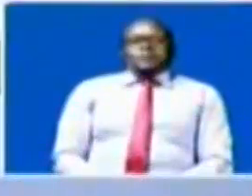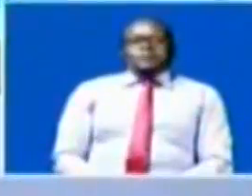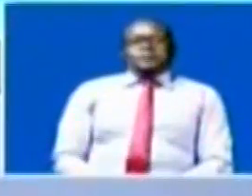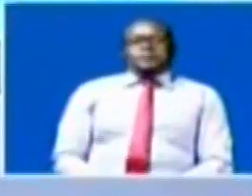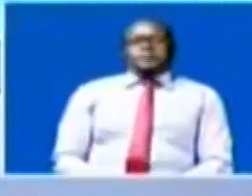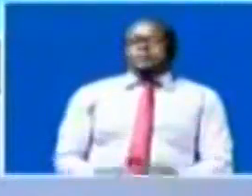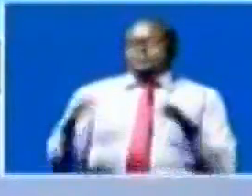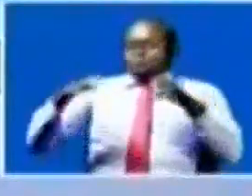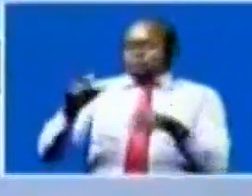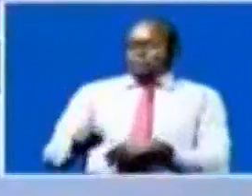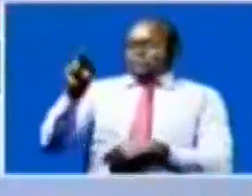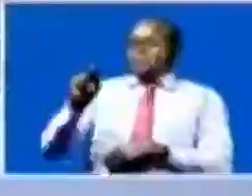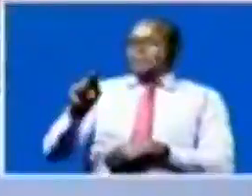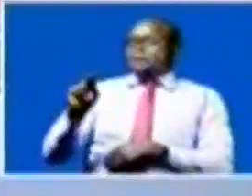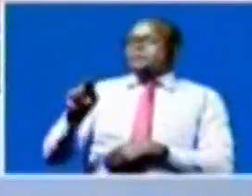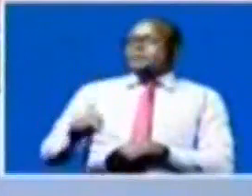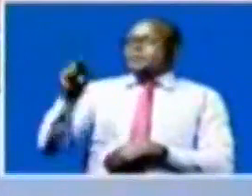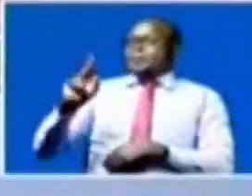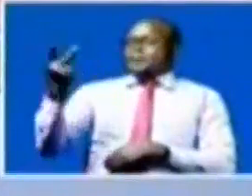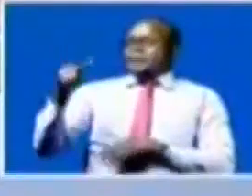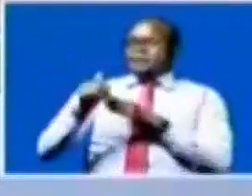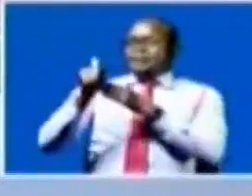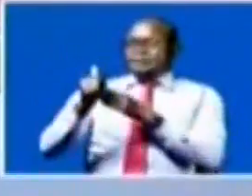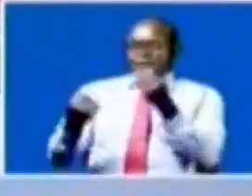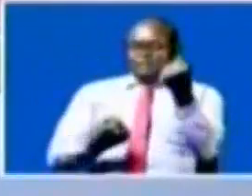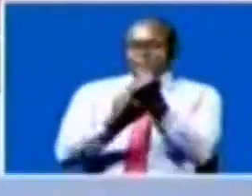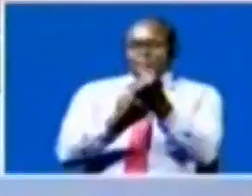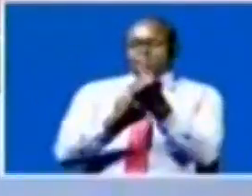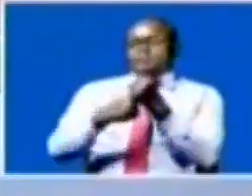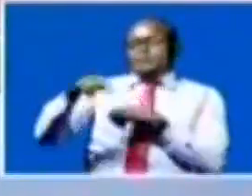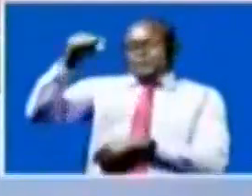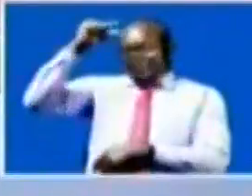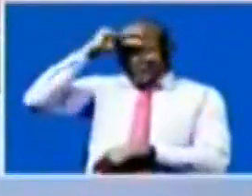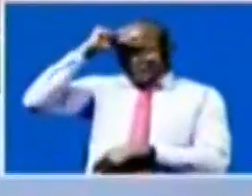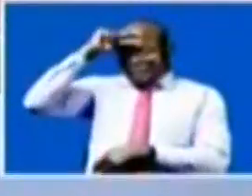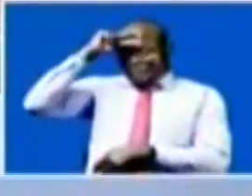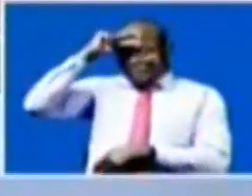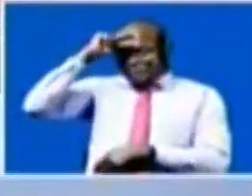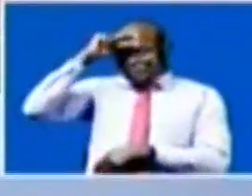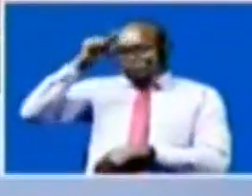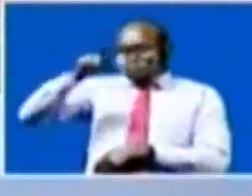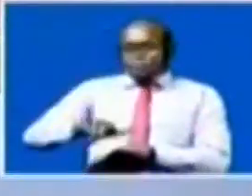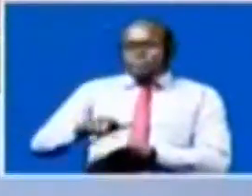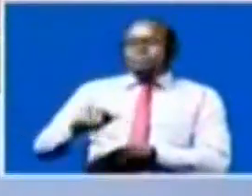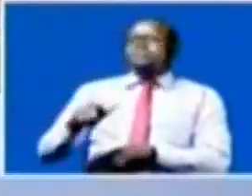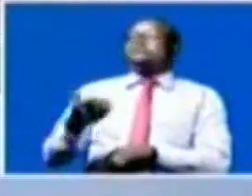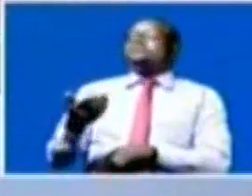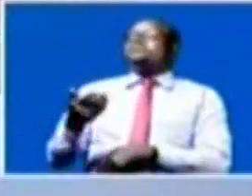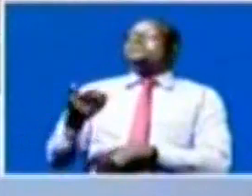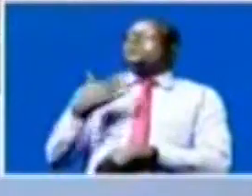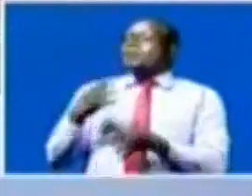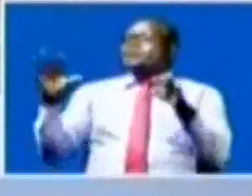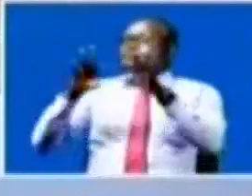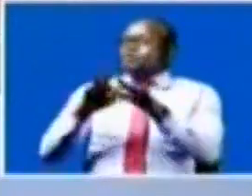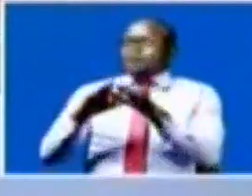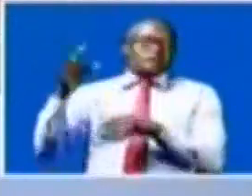Now, a section of Northern Kenya leaders have backed the government and the Ministry of Education for lowering entry grades for those seeking to